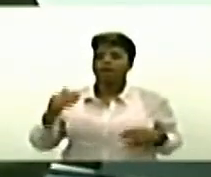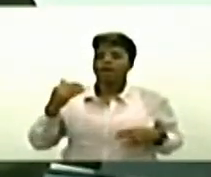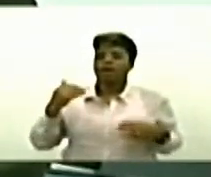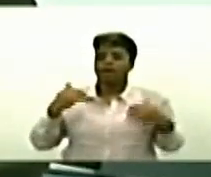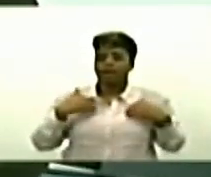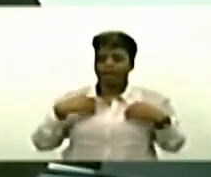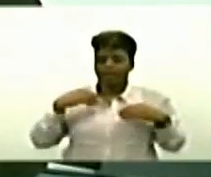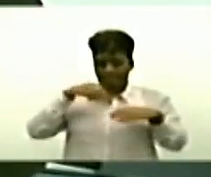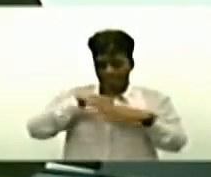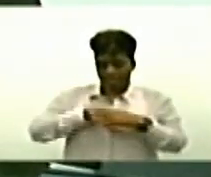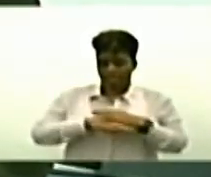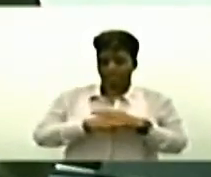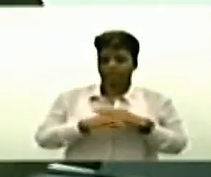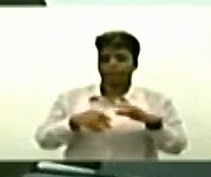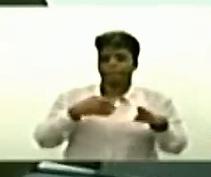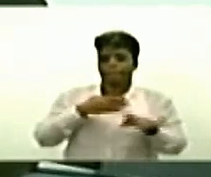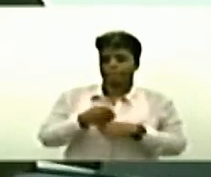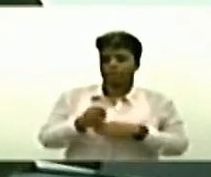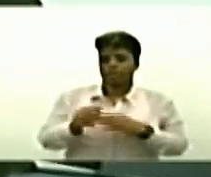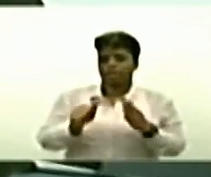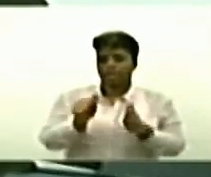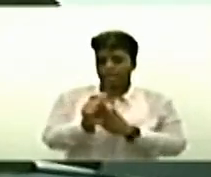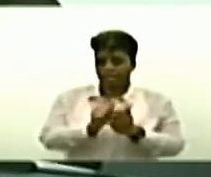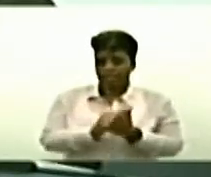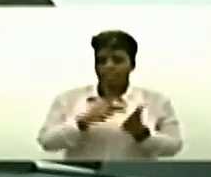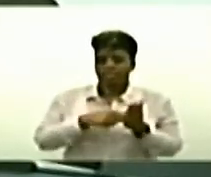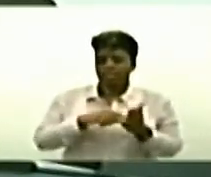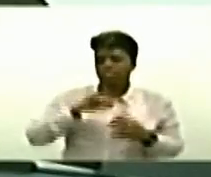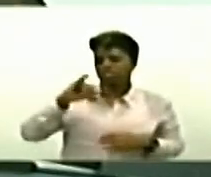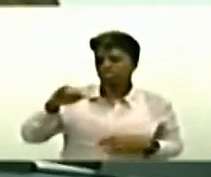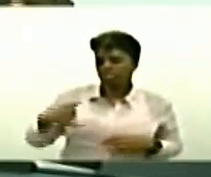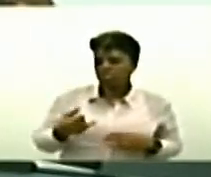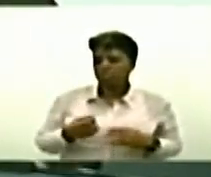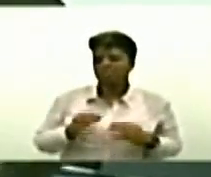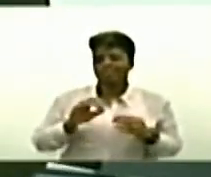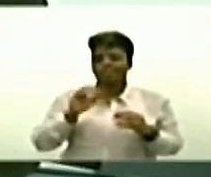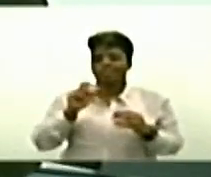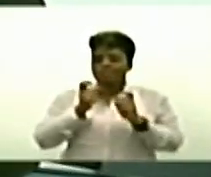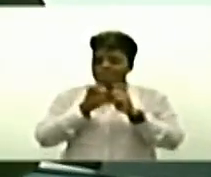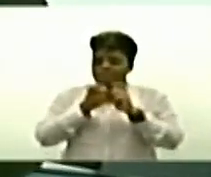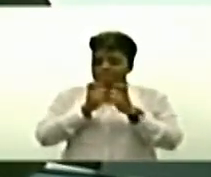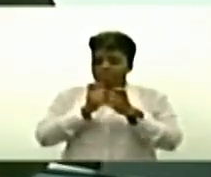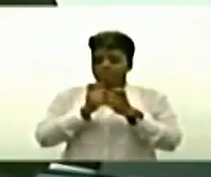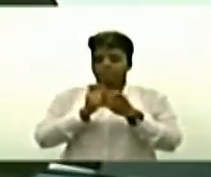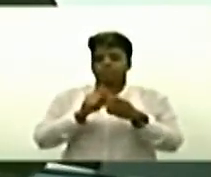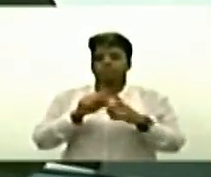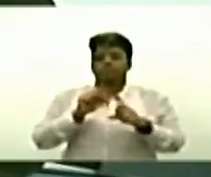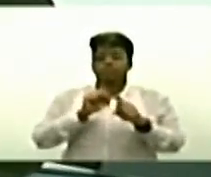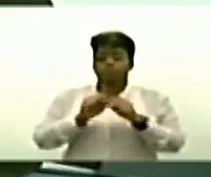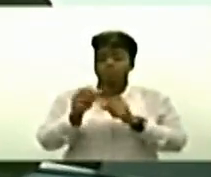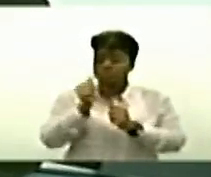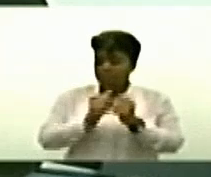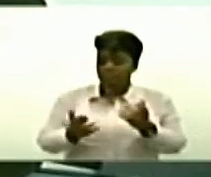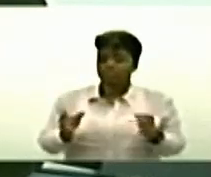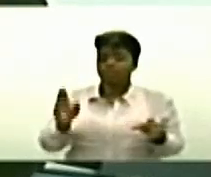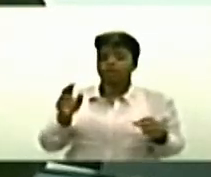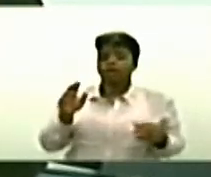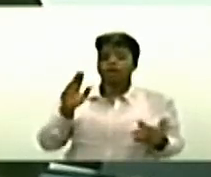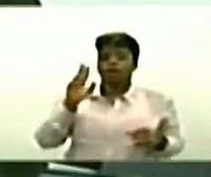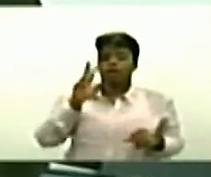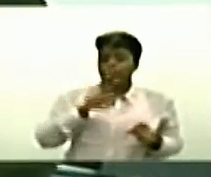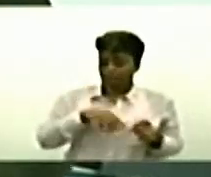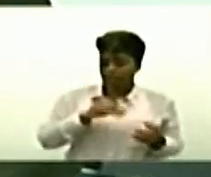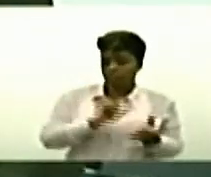Principal Act. This is just an amendment. So everything else within the Principal Act applies to the wardens. This is